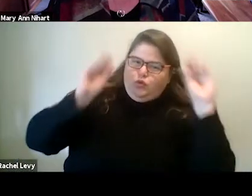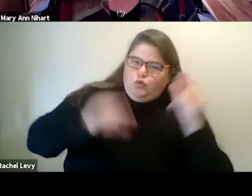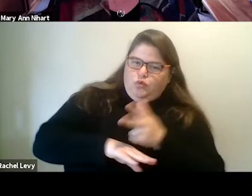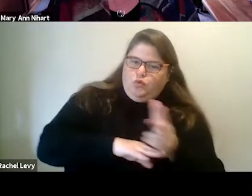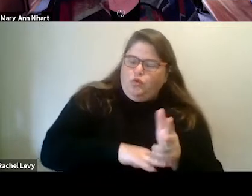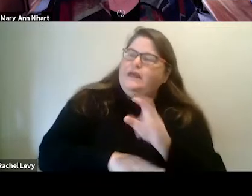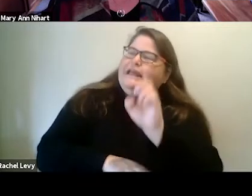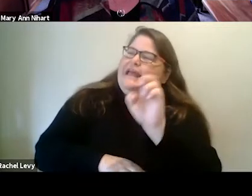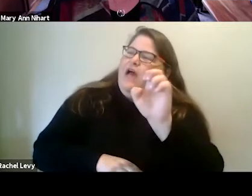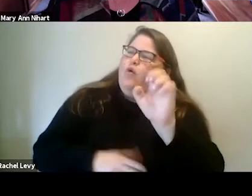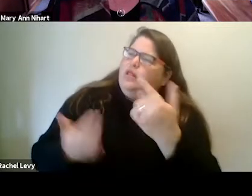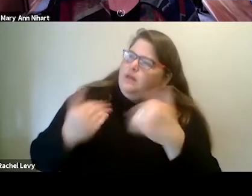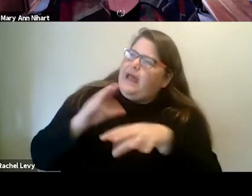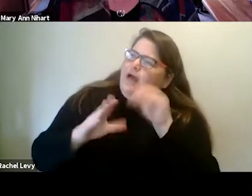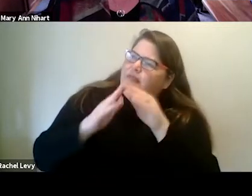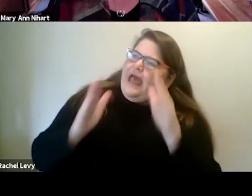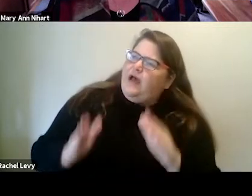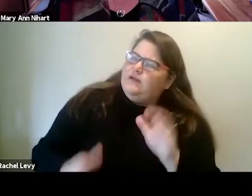Harold, get out of the house.